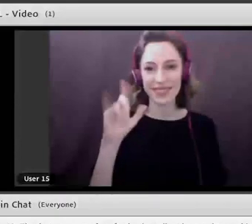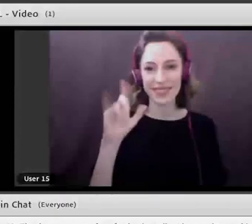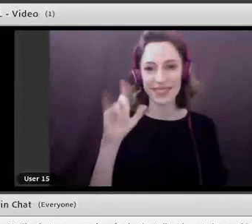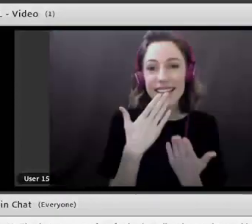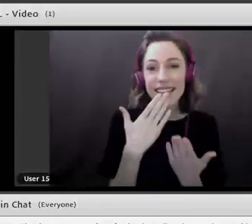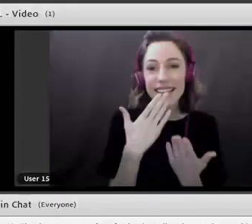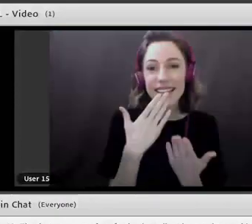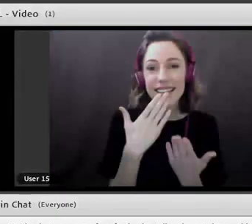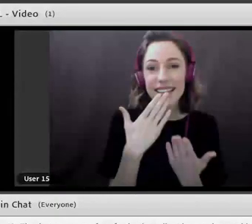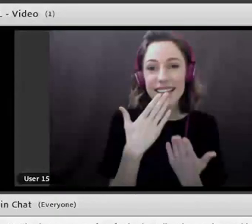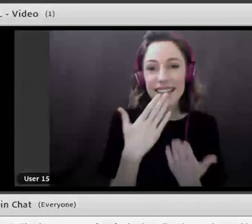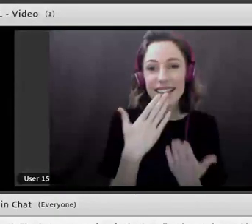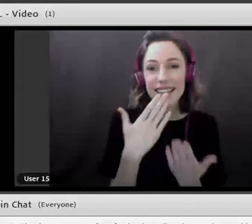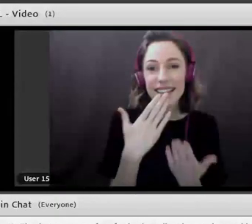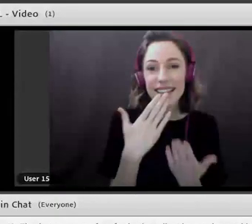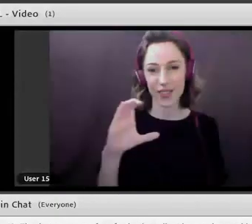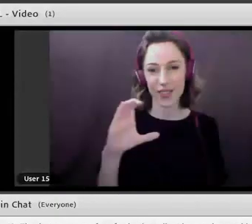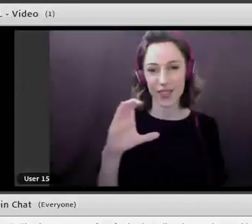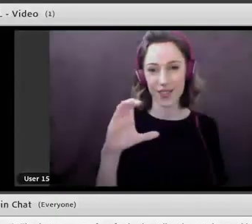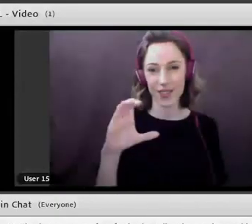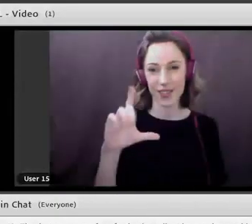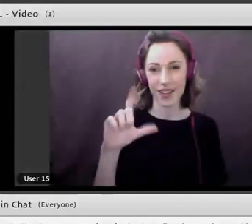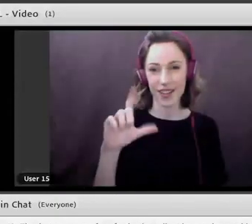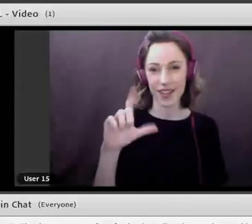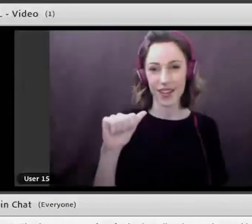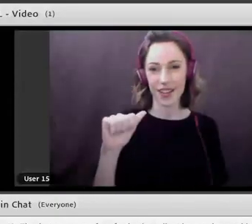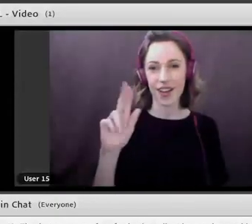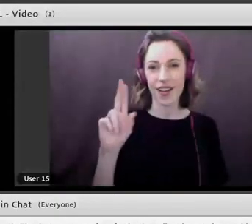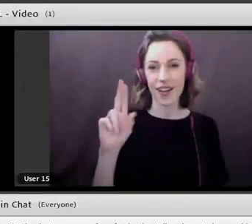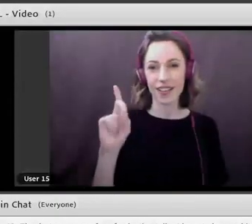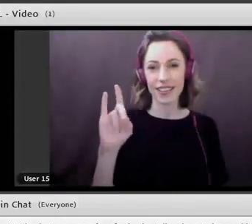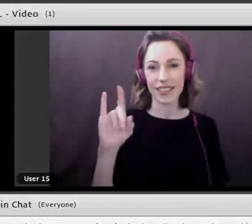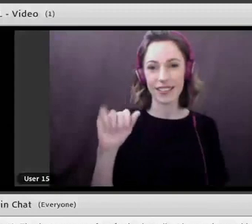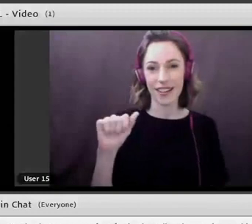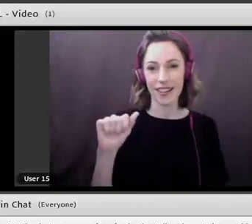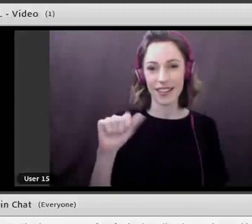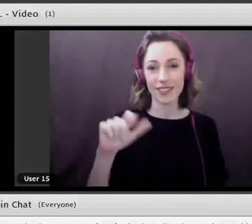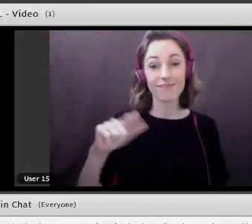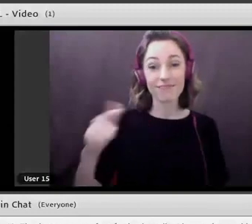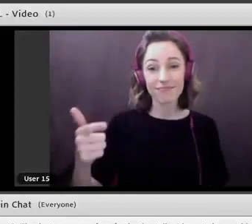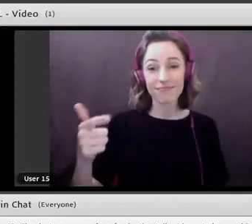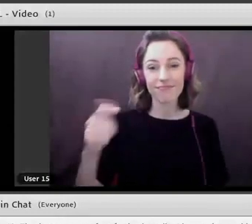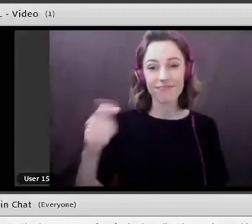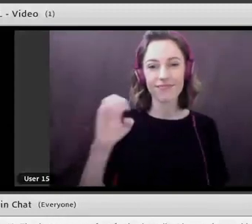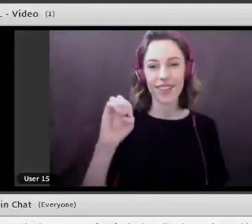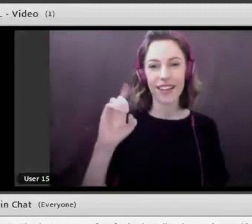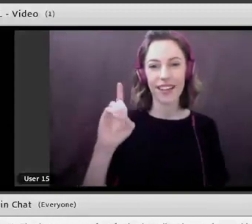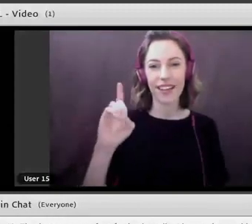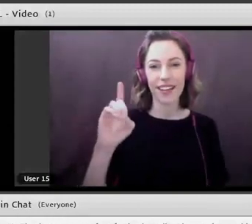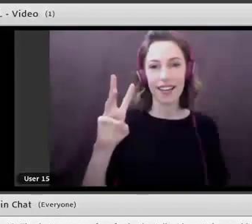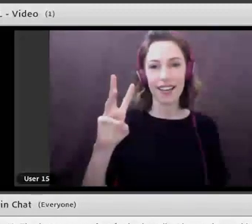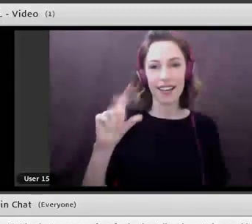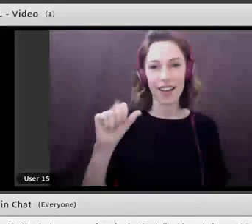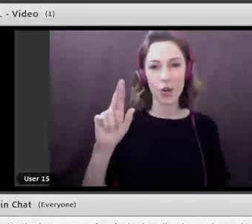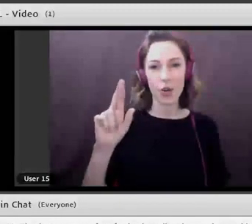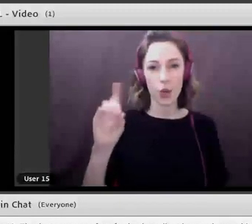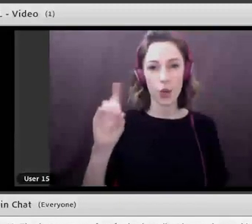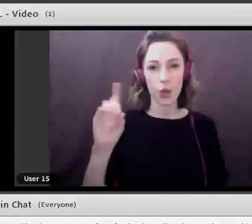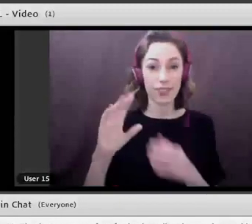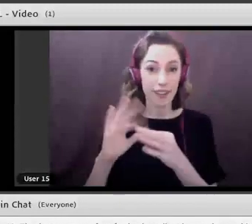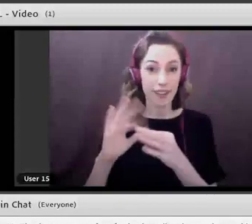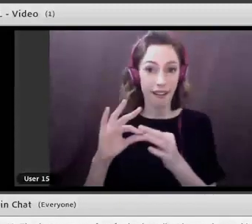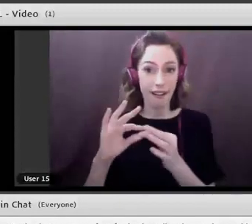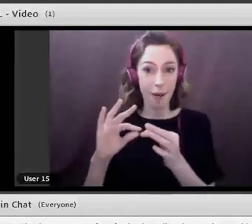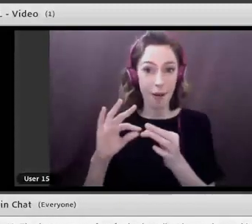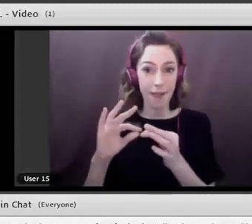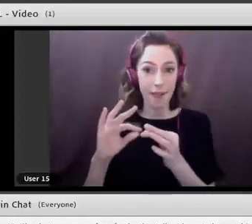his thoughts, and then we could certainly go back to those questions that are in the chat box. So go ahead, Edward,